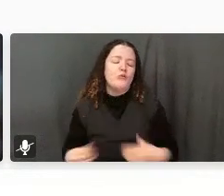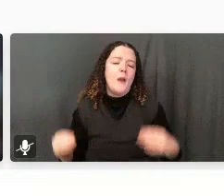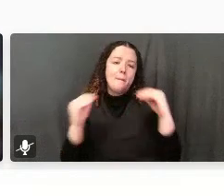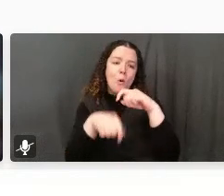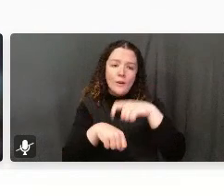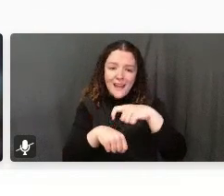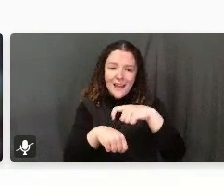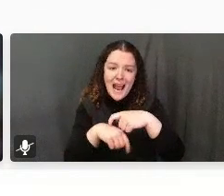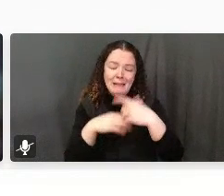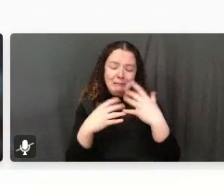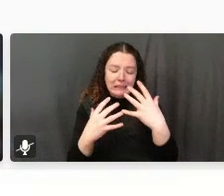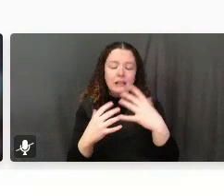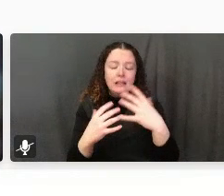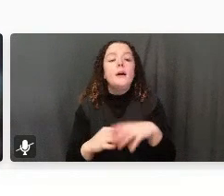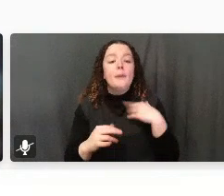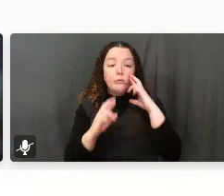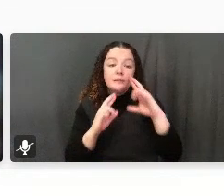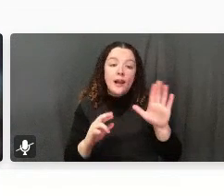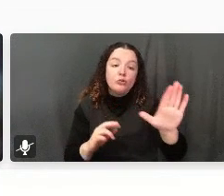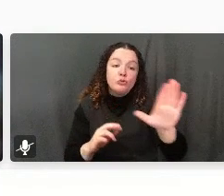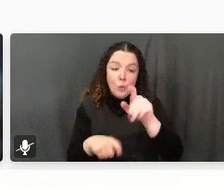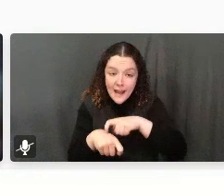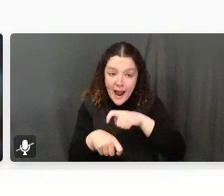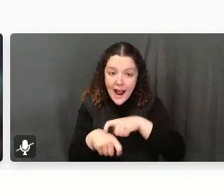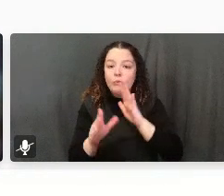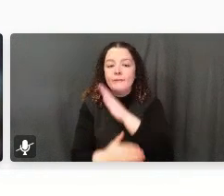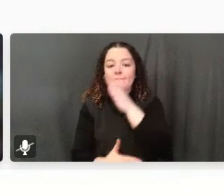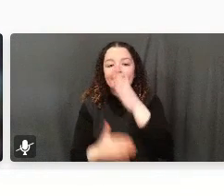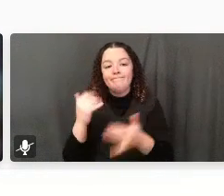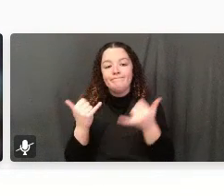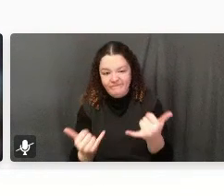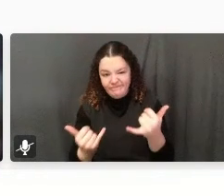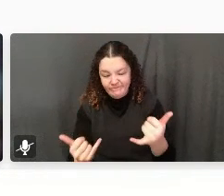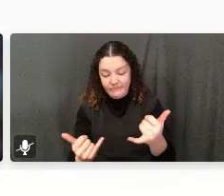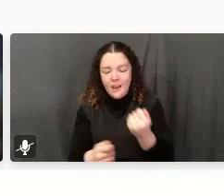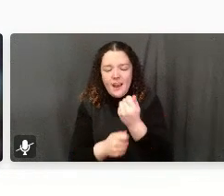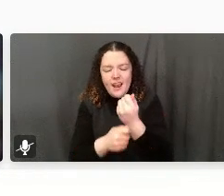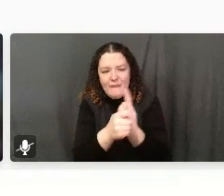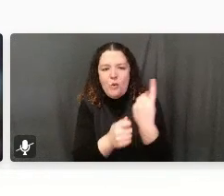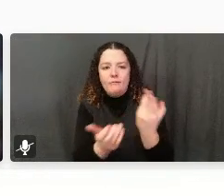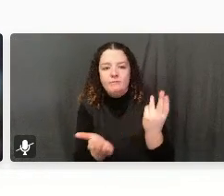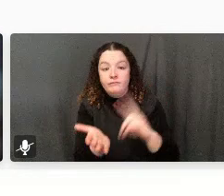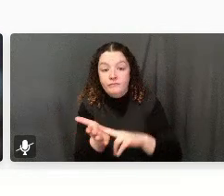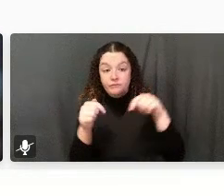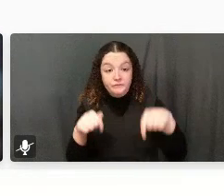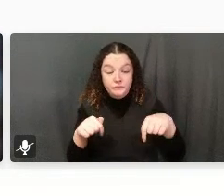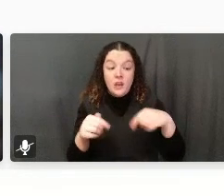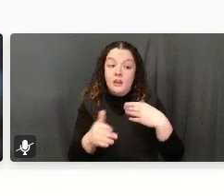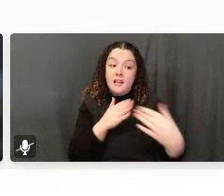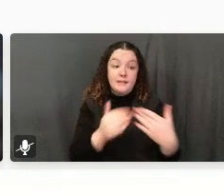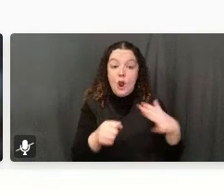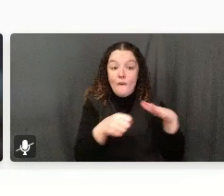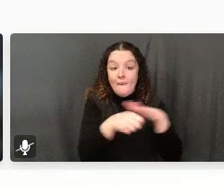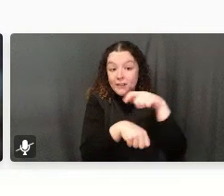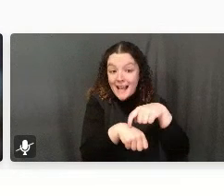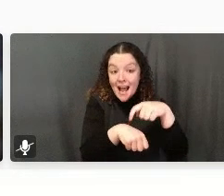of everyone's time, we're going to end it here now. Again, everybody who signed up for this webinar, whether you attended the whole time for 10 minutes